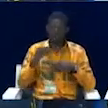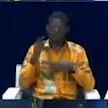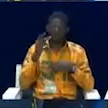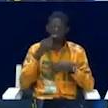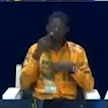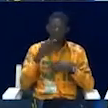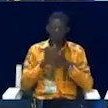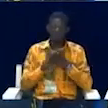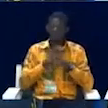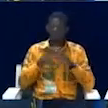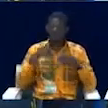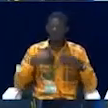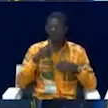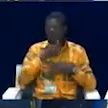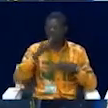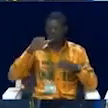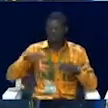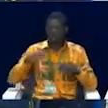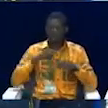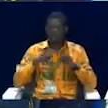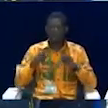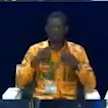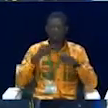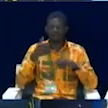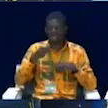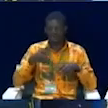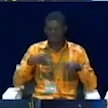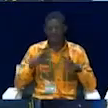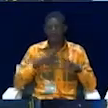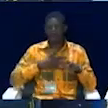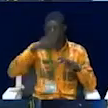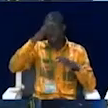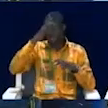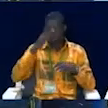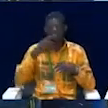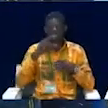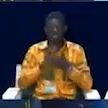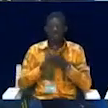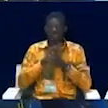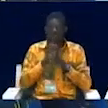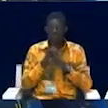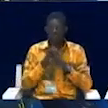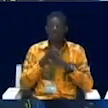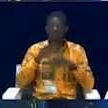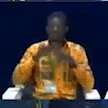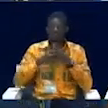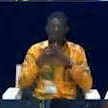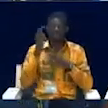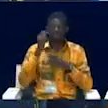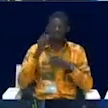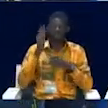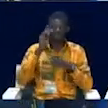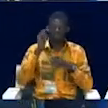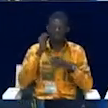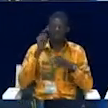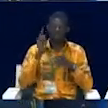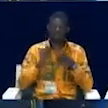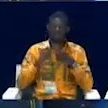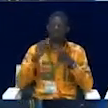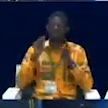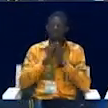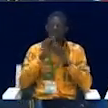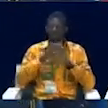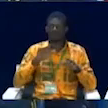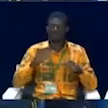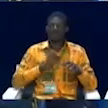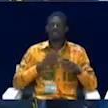you don't have a child, but you still came anyway. My daddy said, when you will be giving your testimony, you will testify with your children."